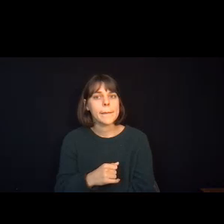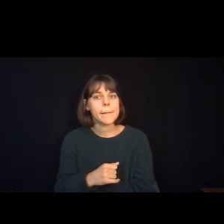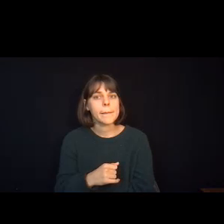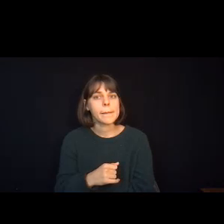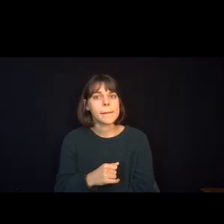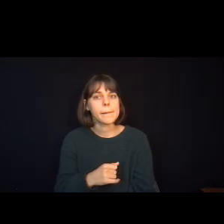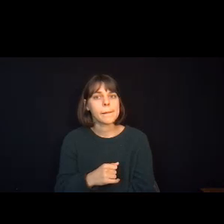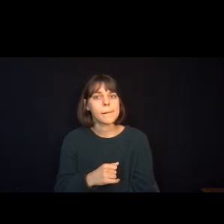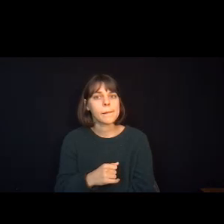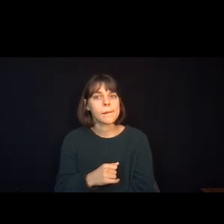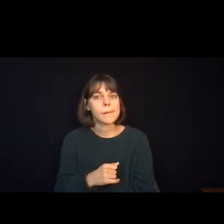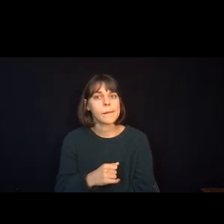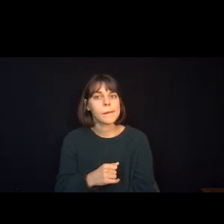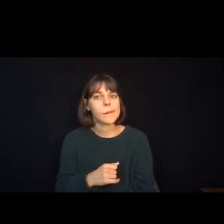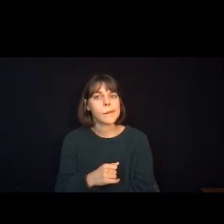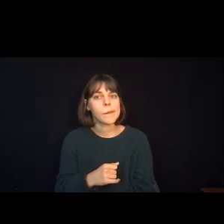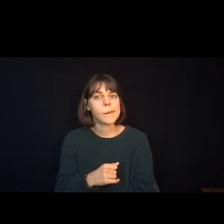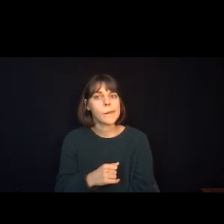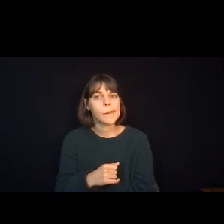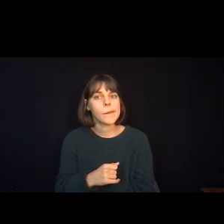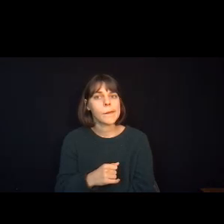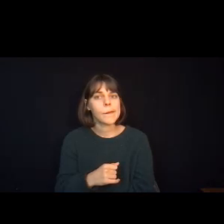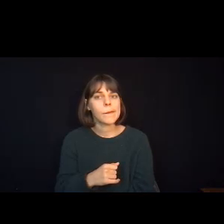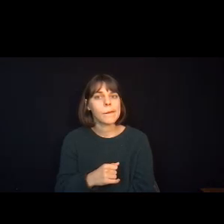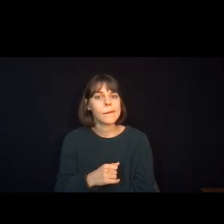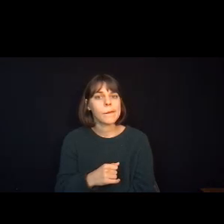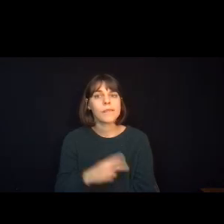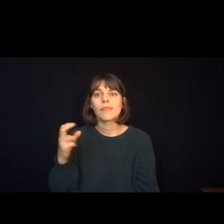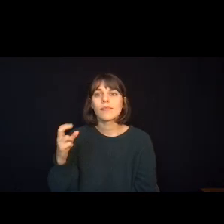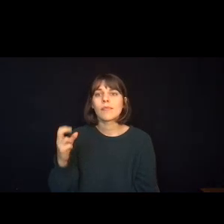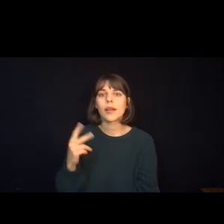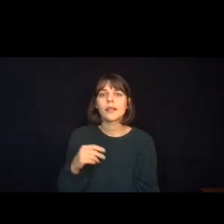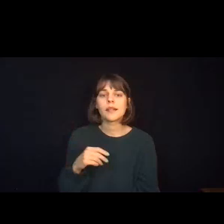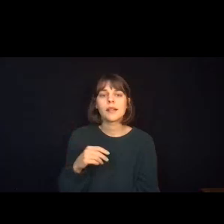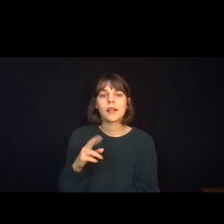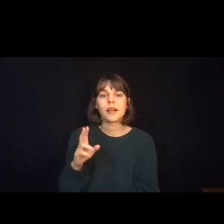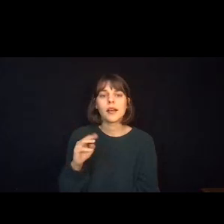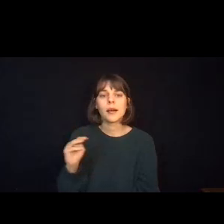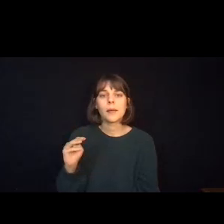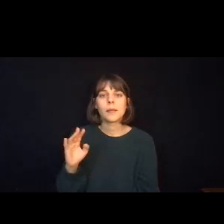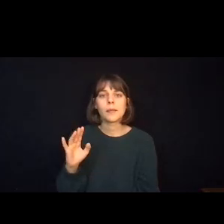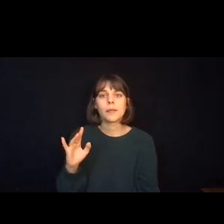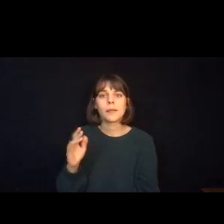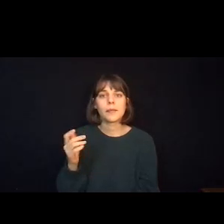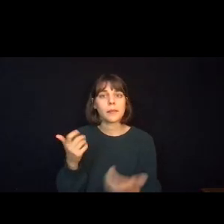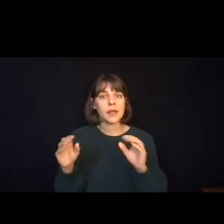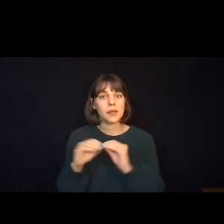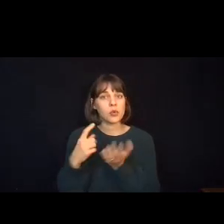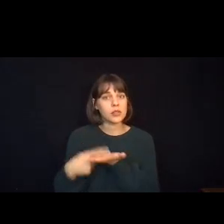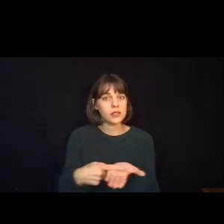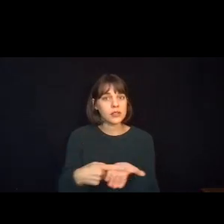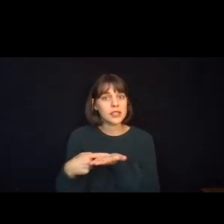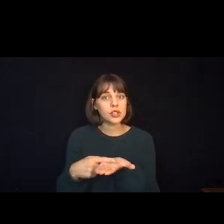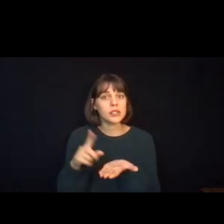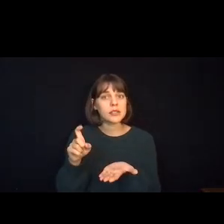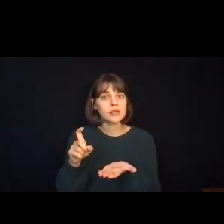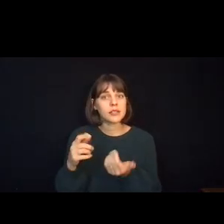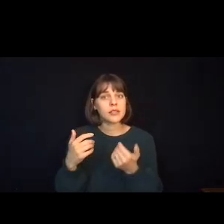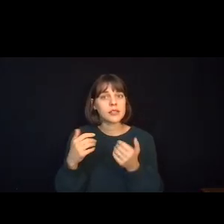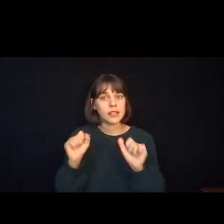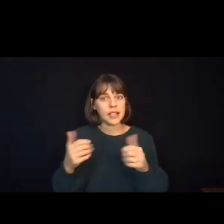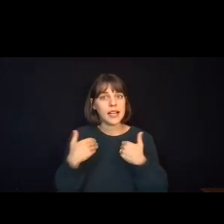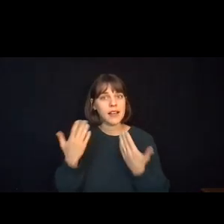Okay. Absent any further discussion, can